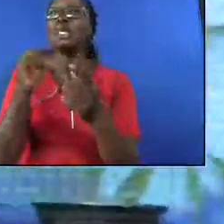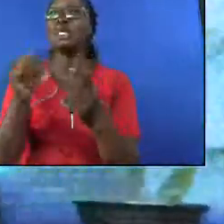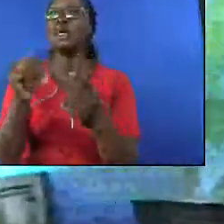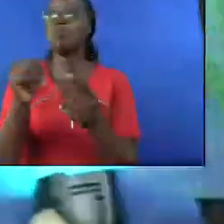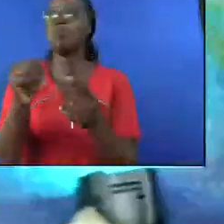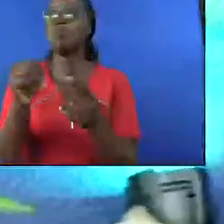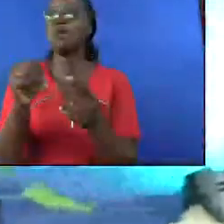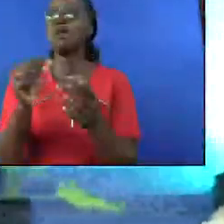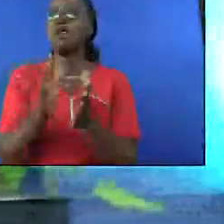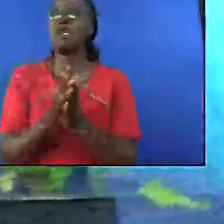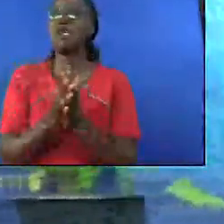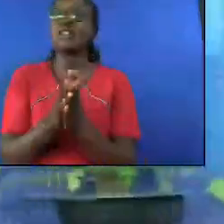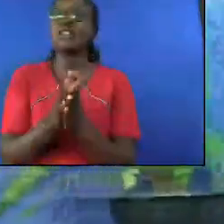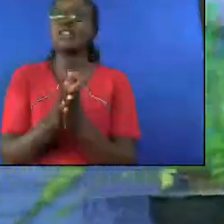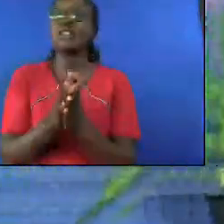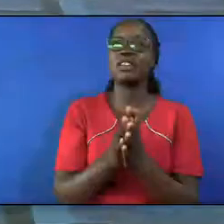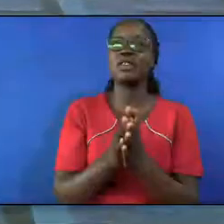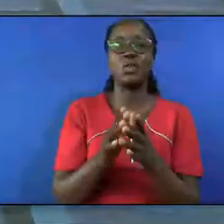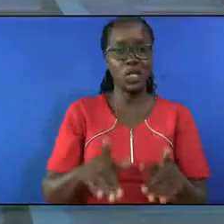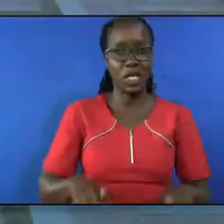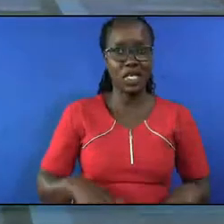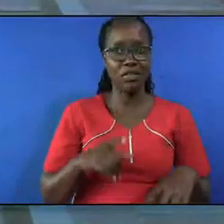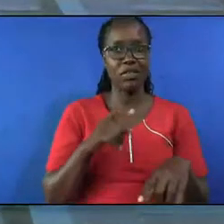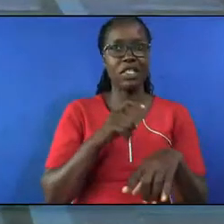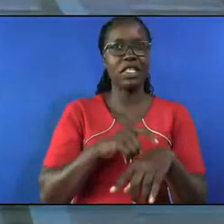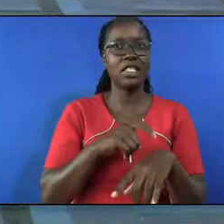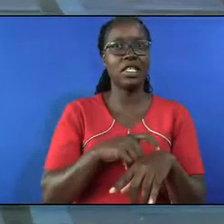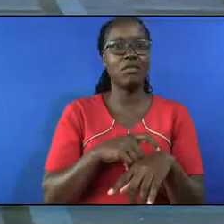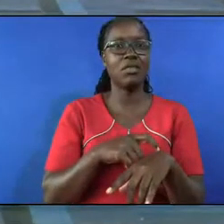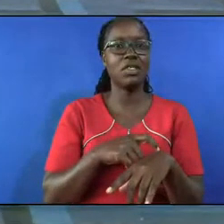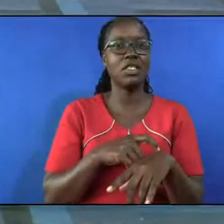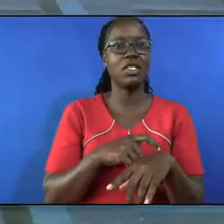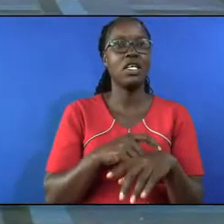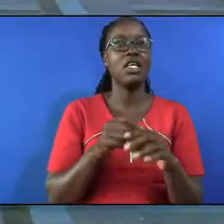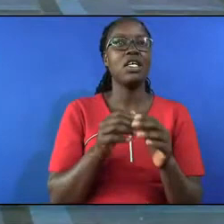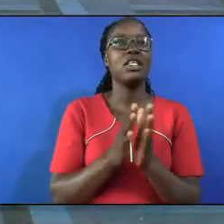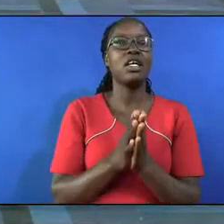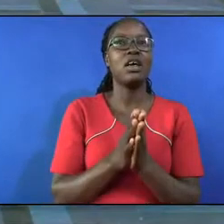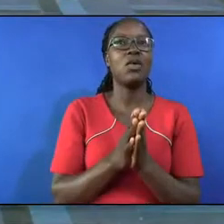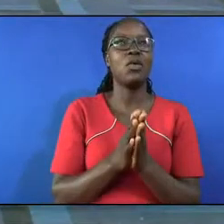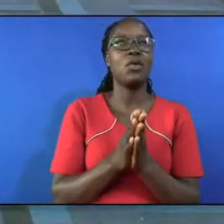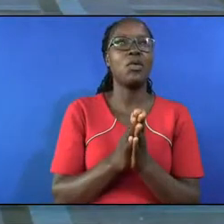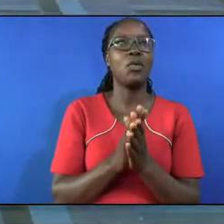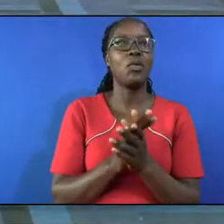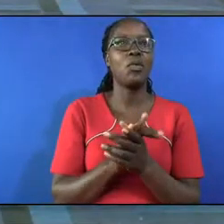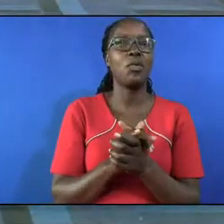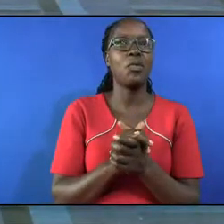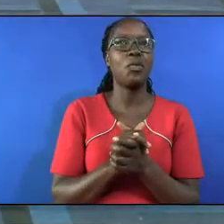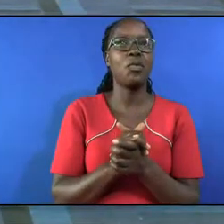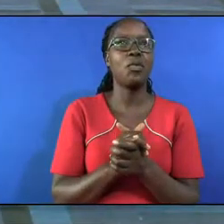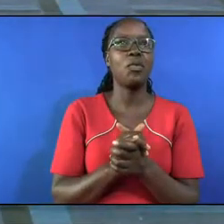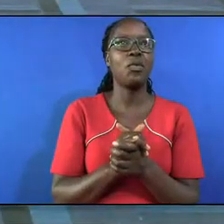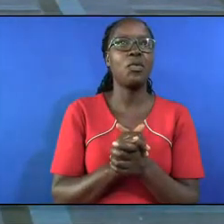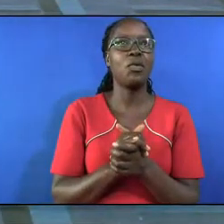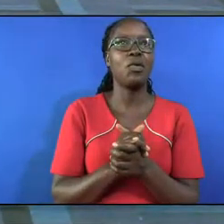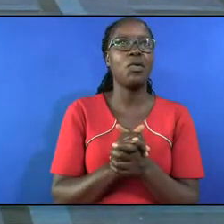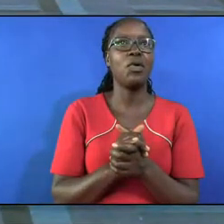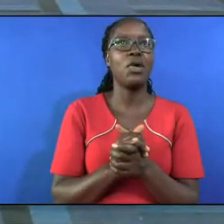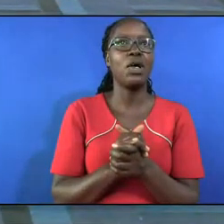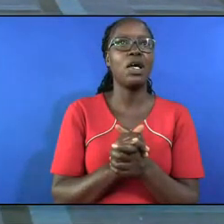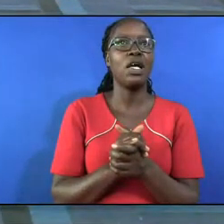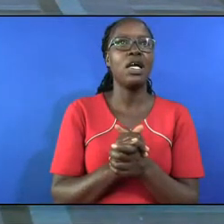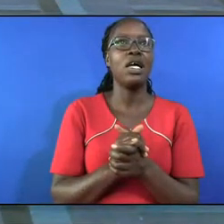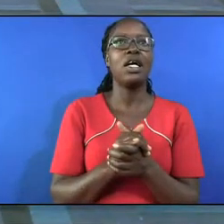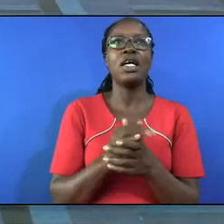raising patriots. Amen. Amen. So King Joash was not any different. He had a zeal for God.